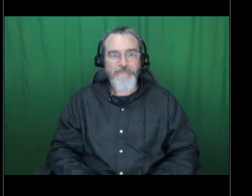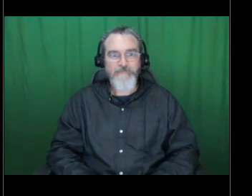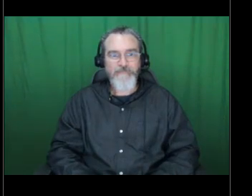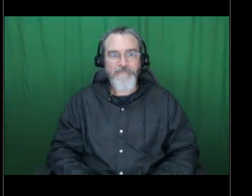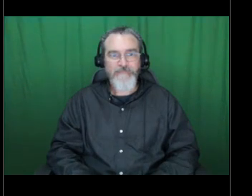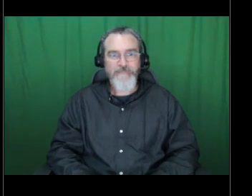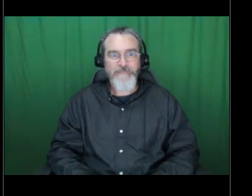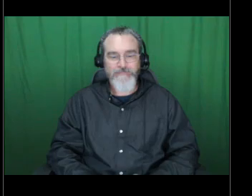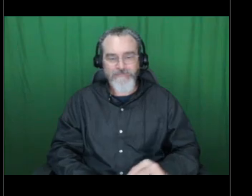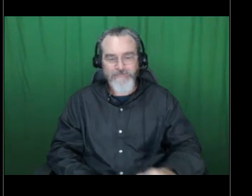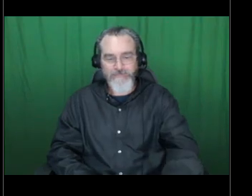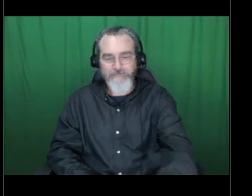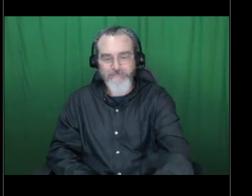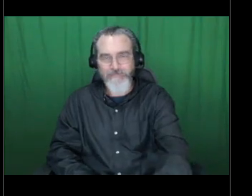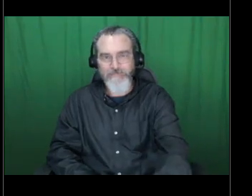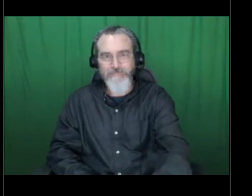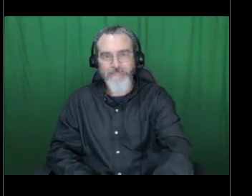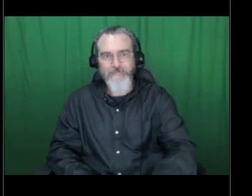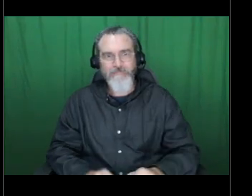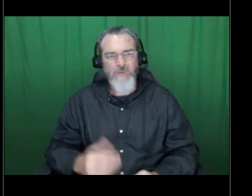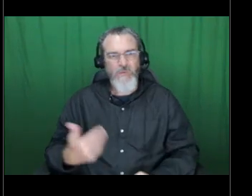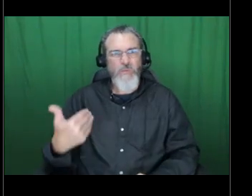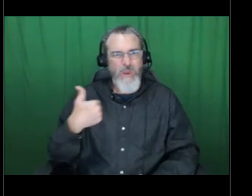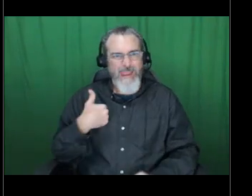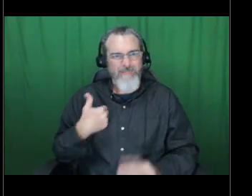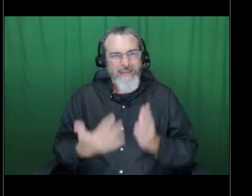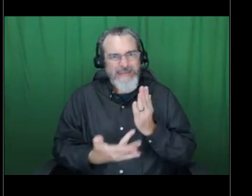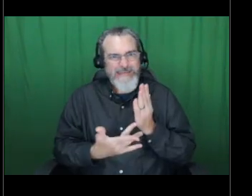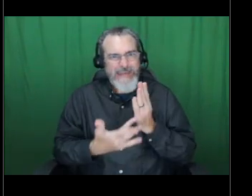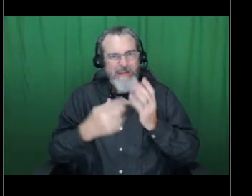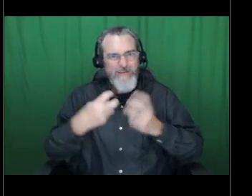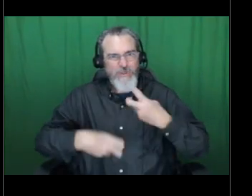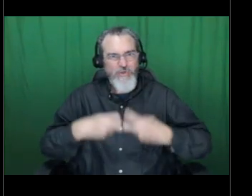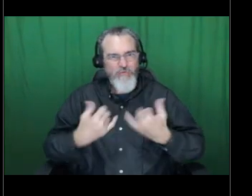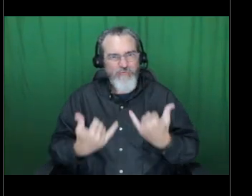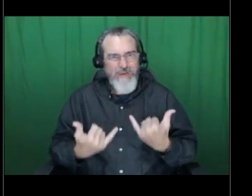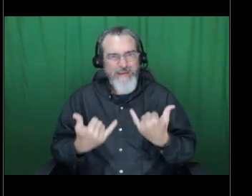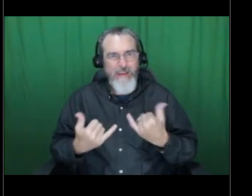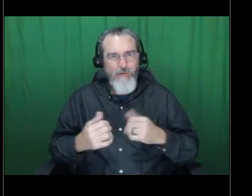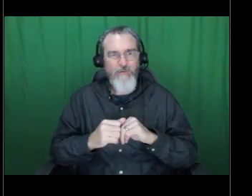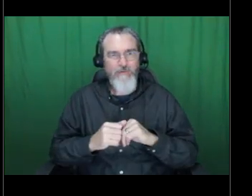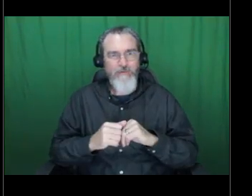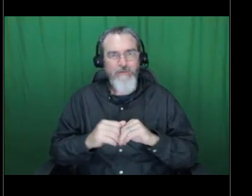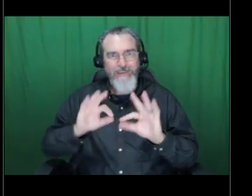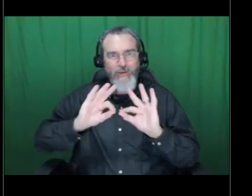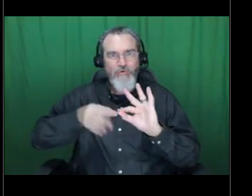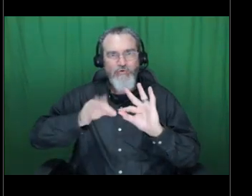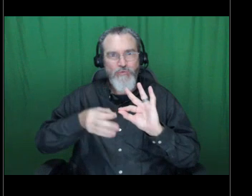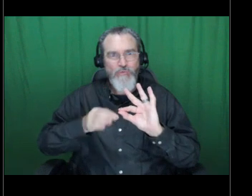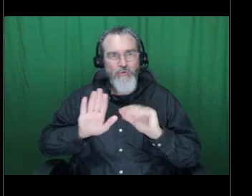We seem to have a bit of a technical issue with the interpreter screen.